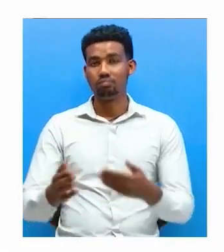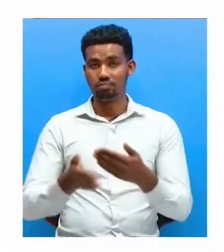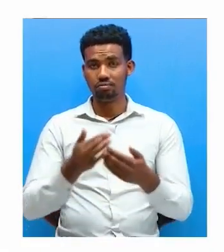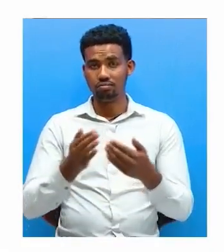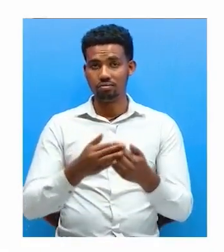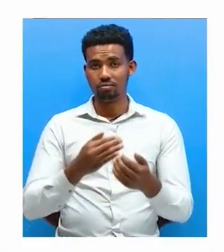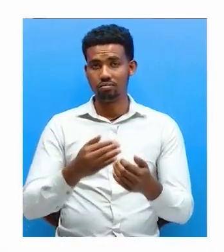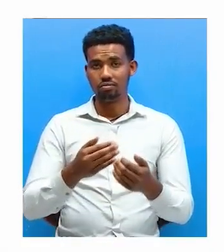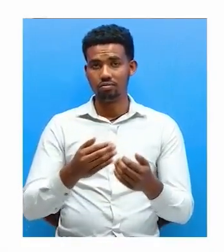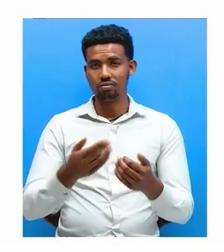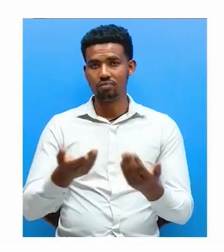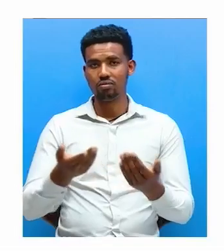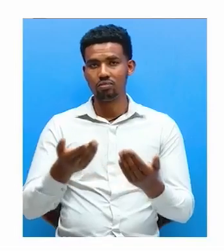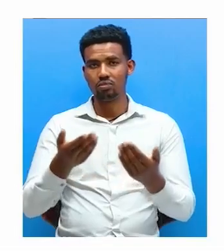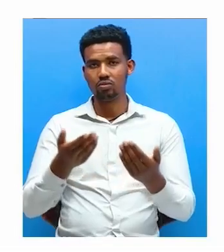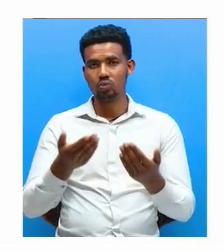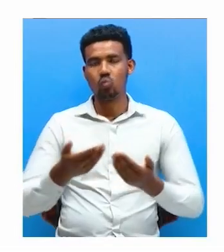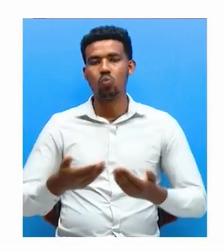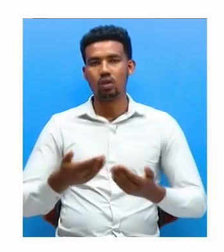want.